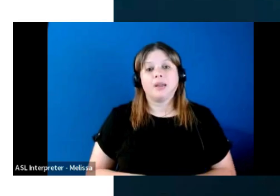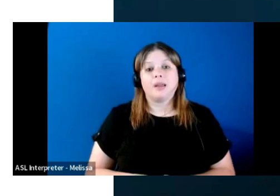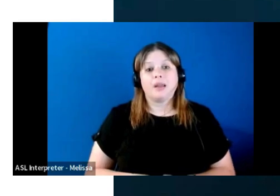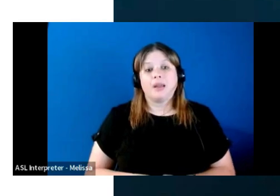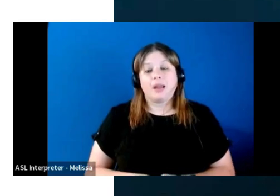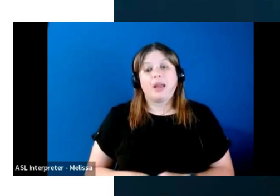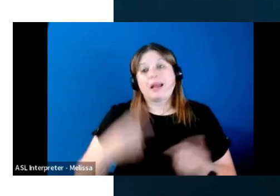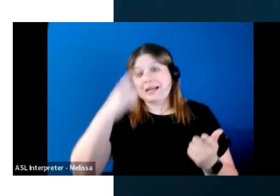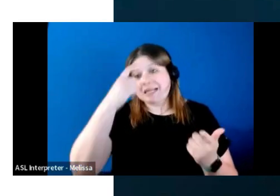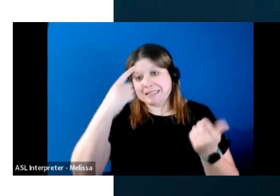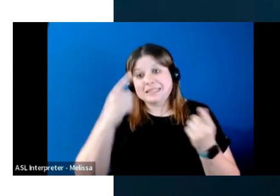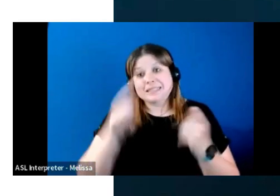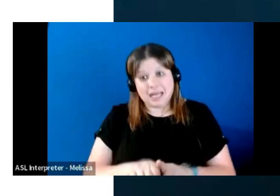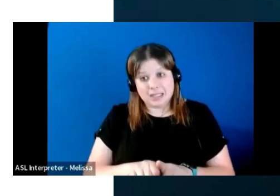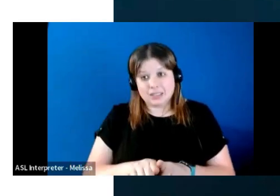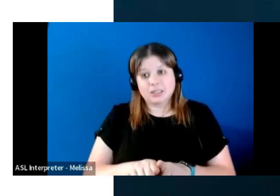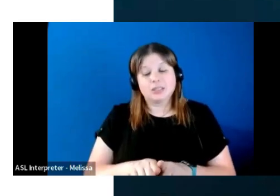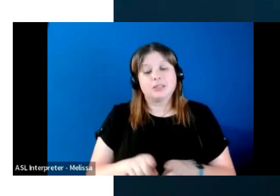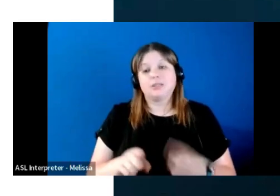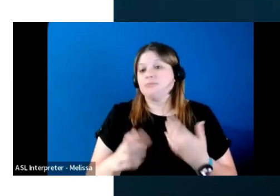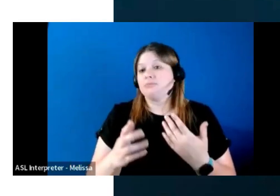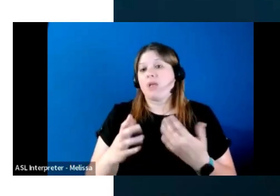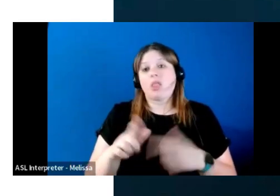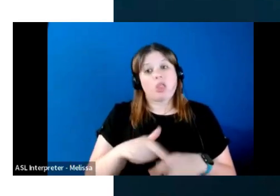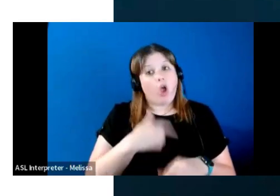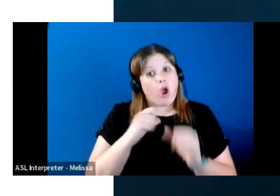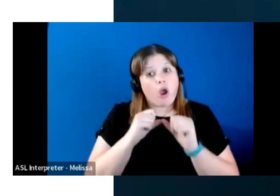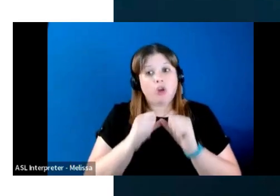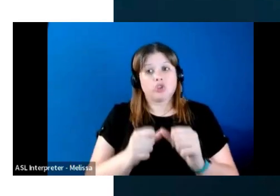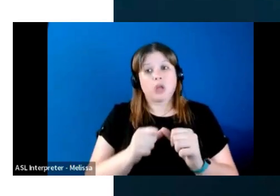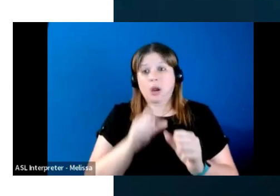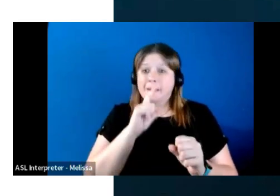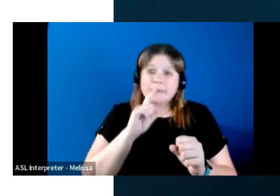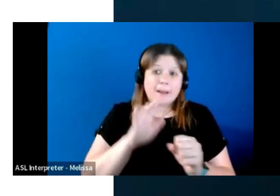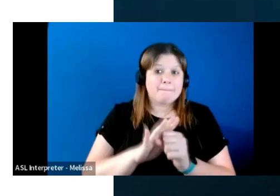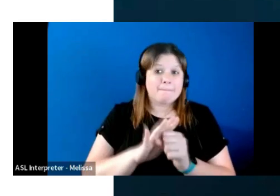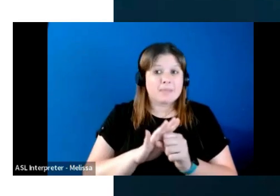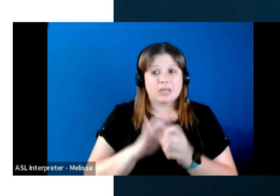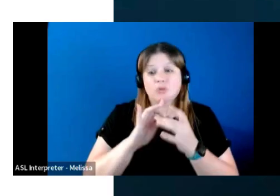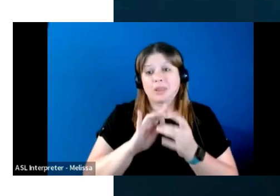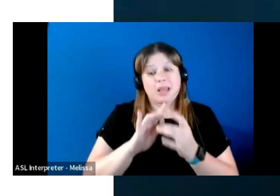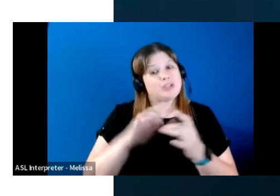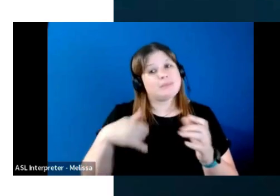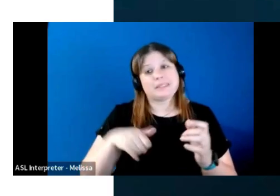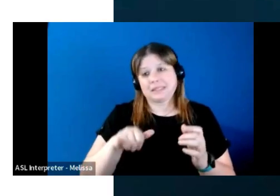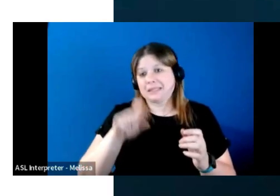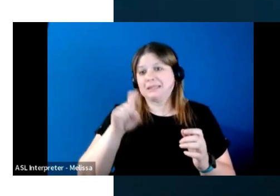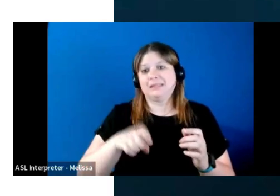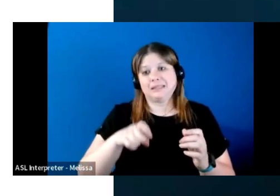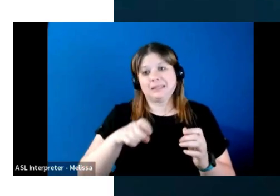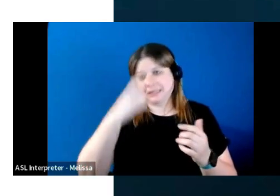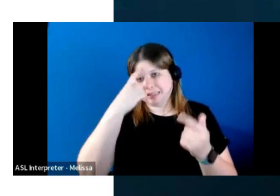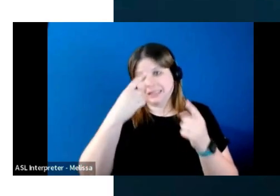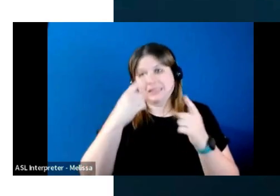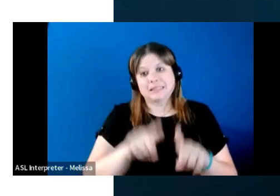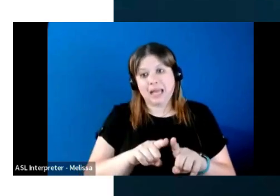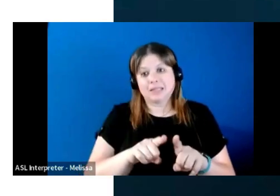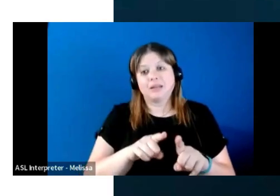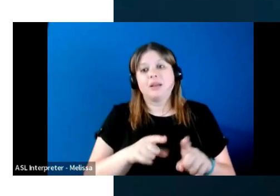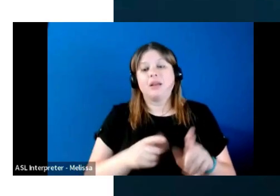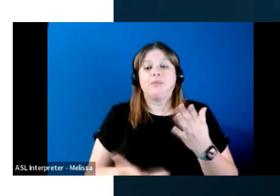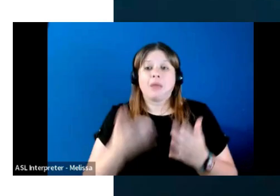Consent, even in a long-term committed relationship, needs to be